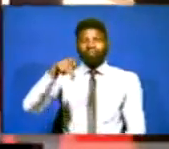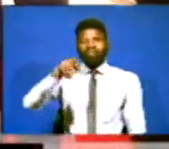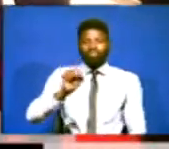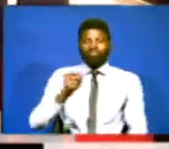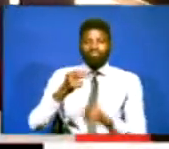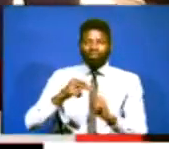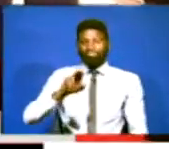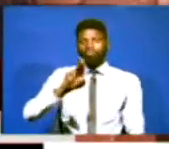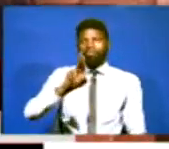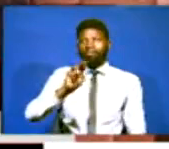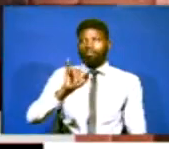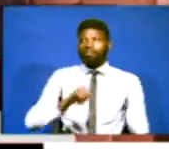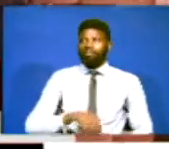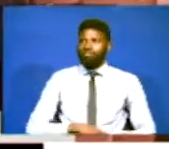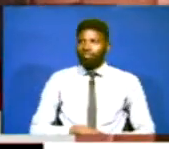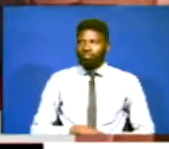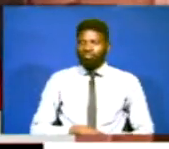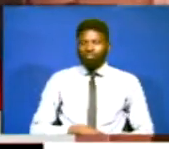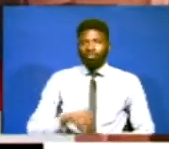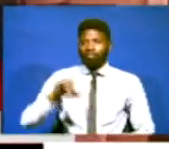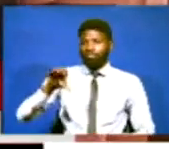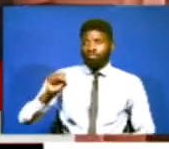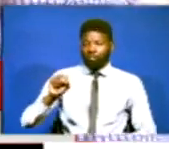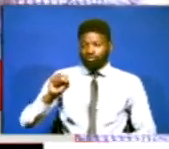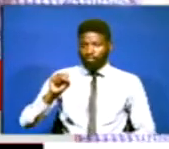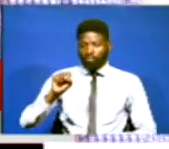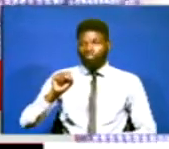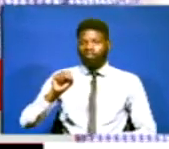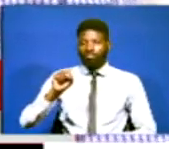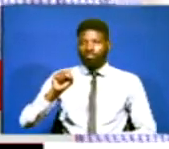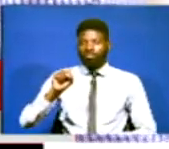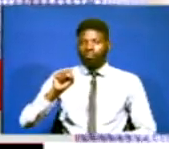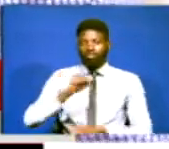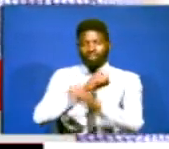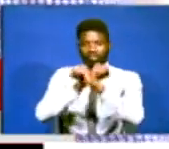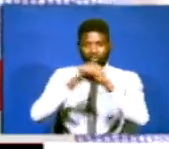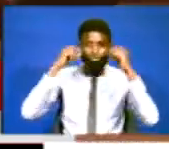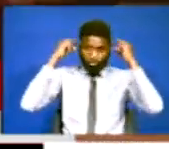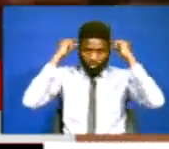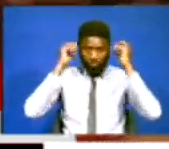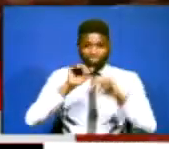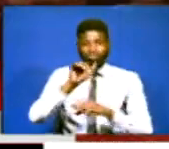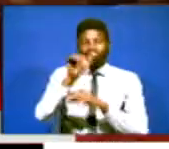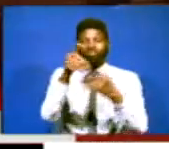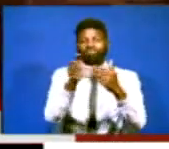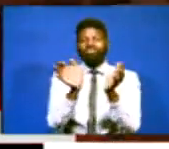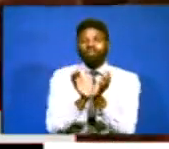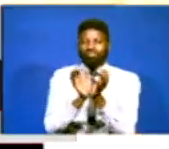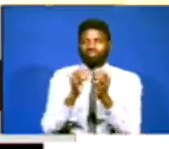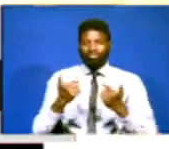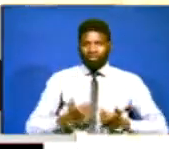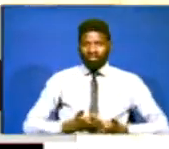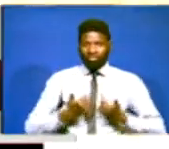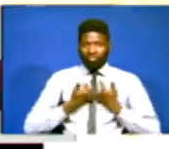Defense Cabinet Secretary Aden Duale has rallied communities living in the northeastern region to help the government win the war against